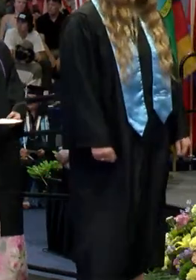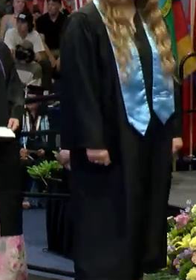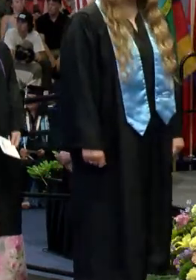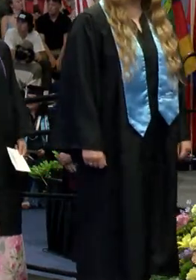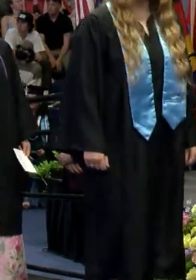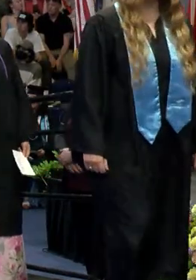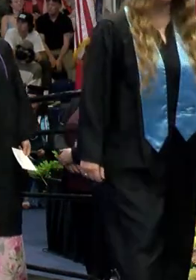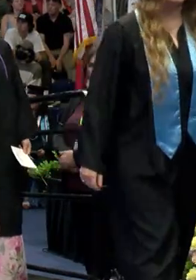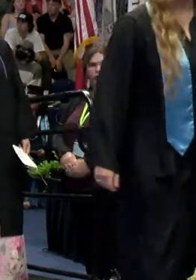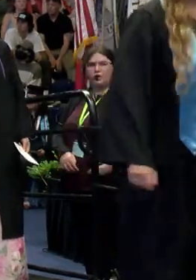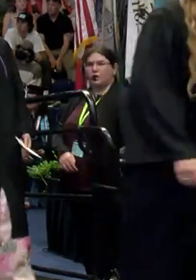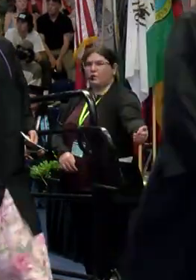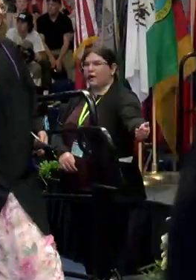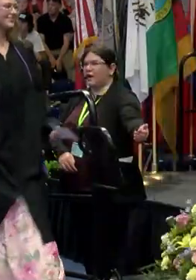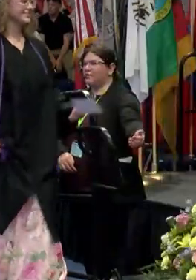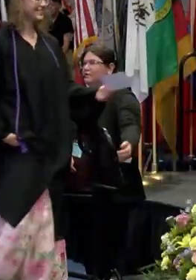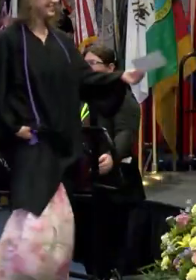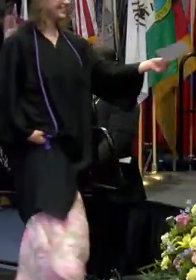Brooke Fessenbeck.